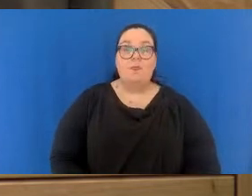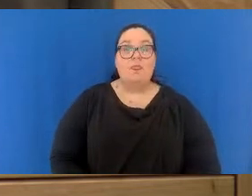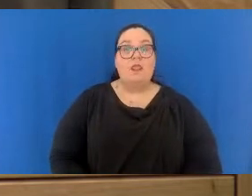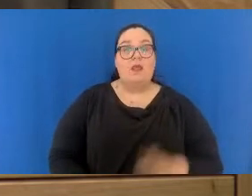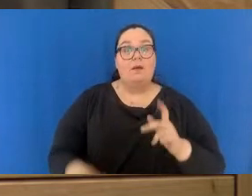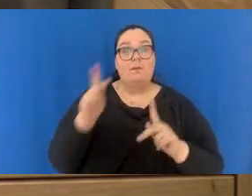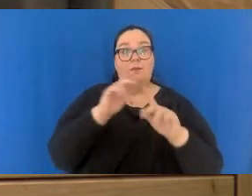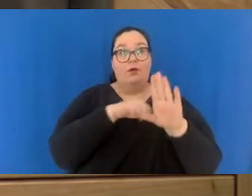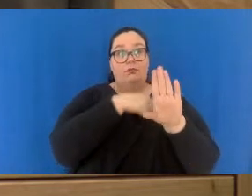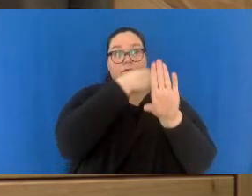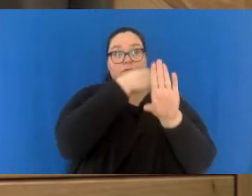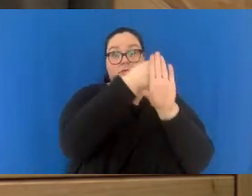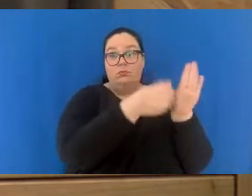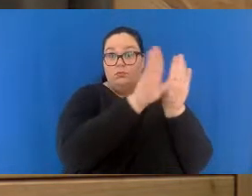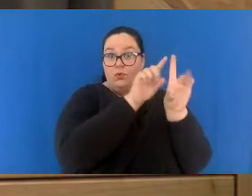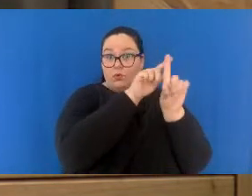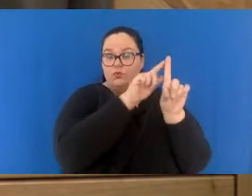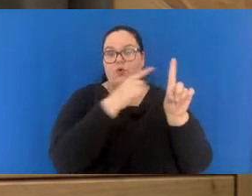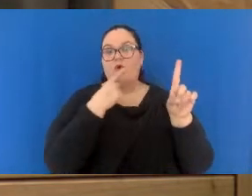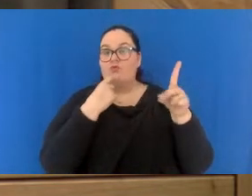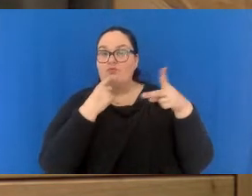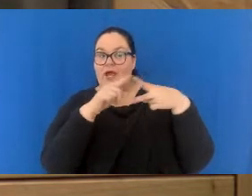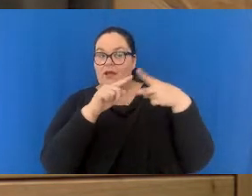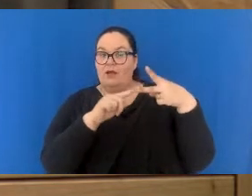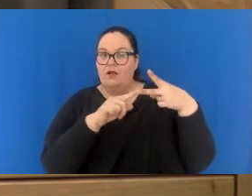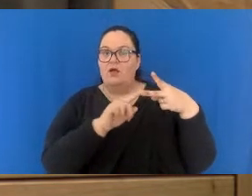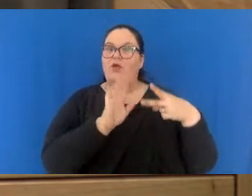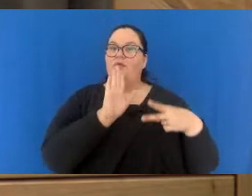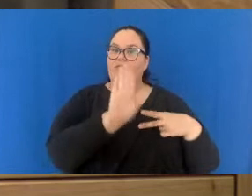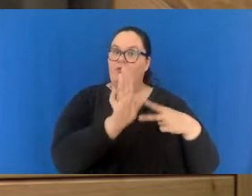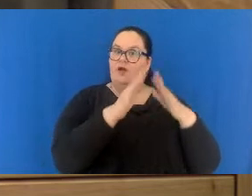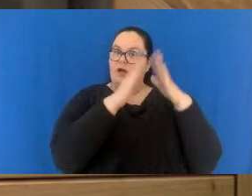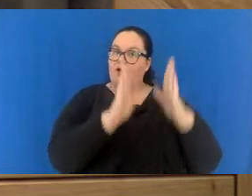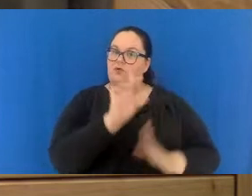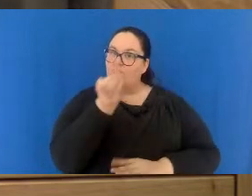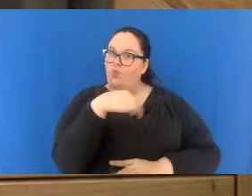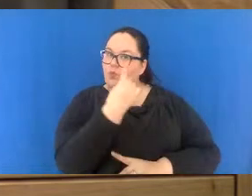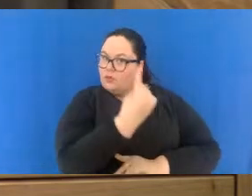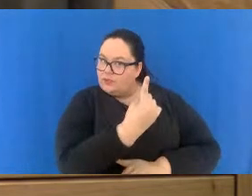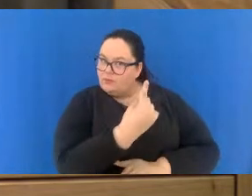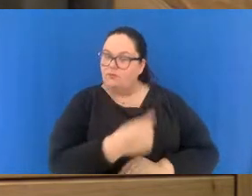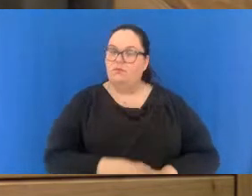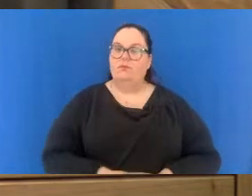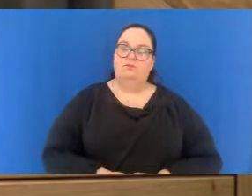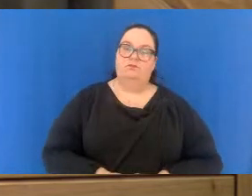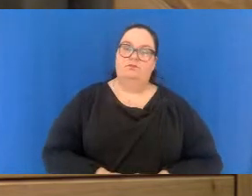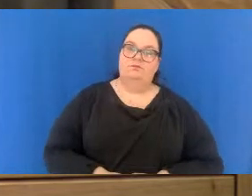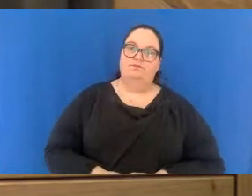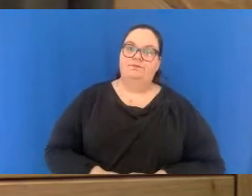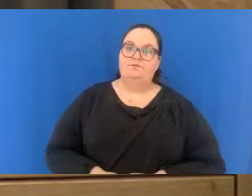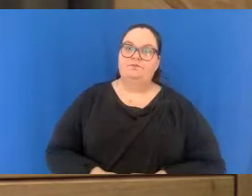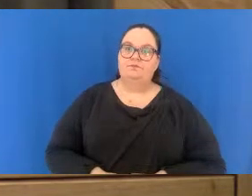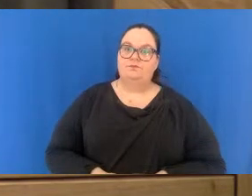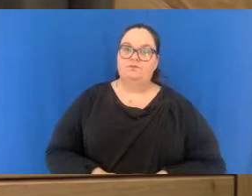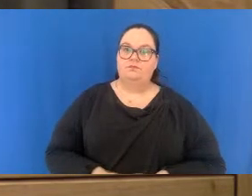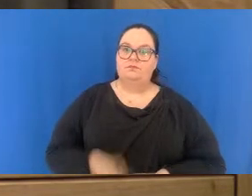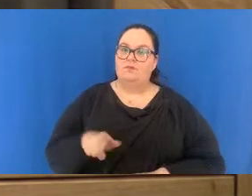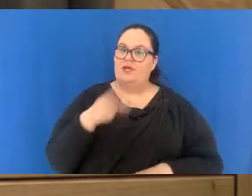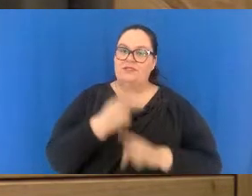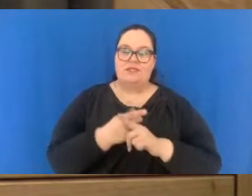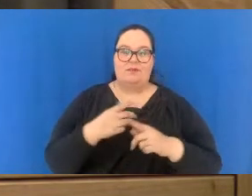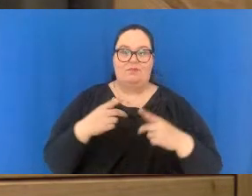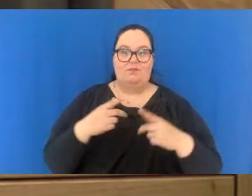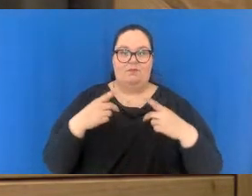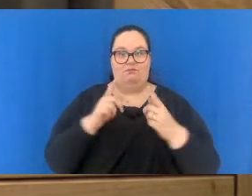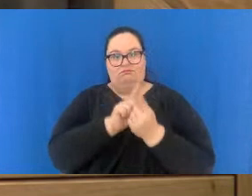lockdown or the red level must stay within their single household bubble. We must all maintain a safe physical distance